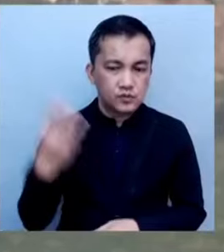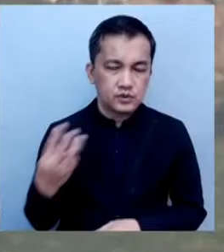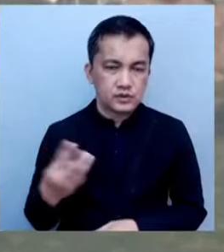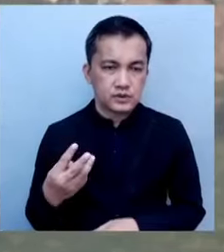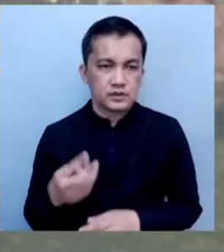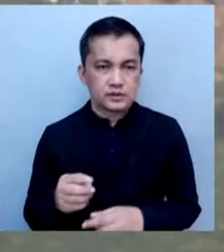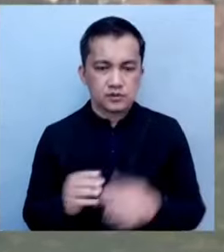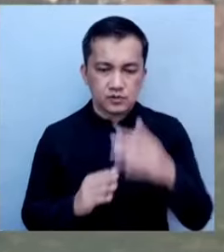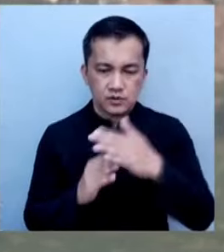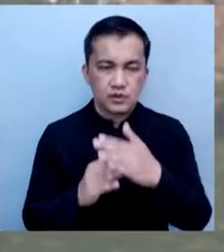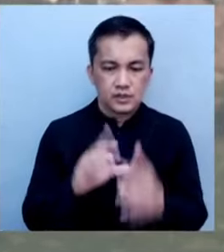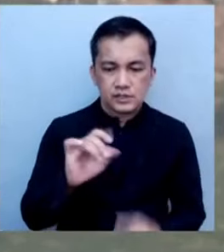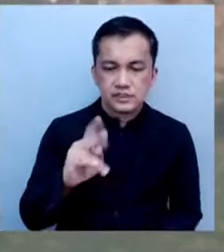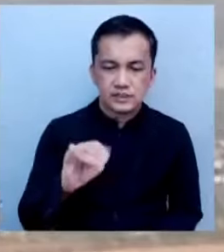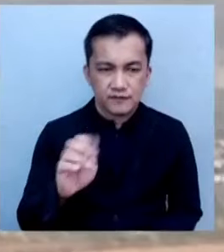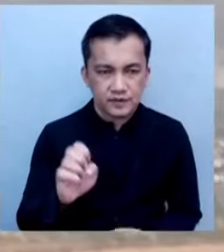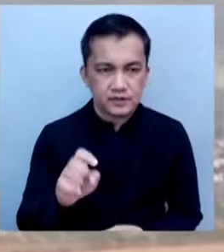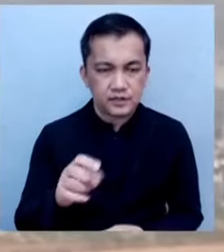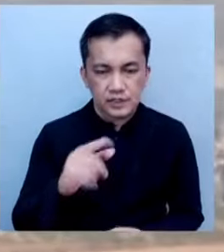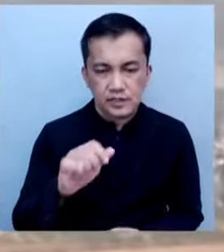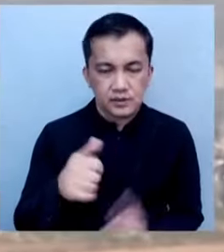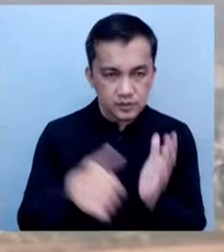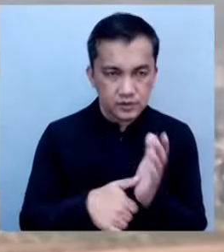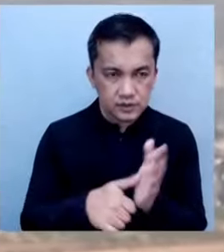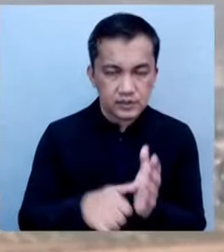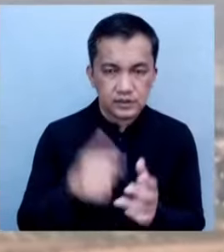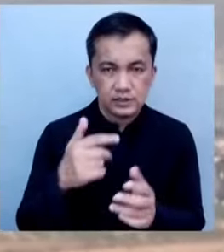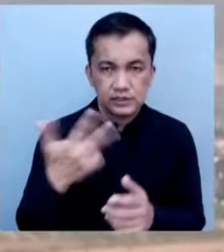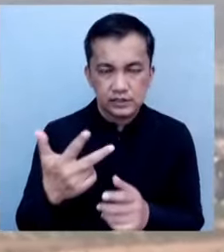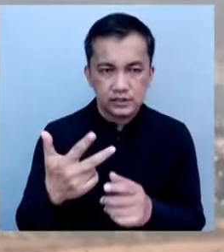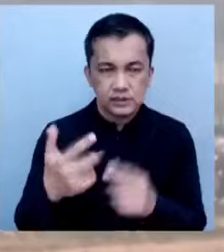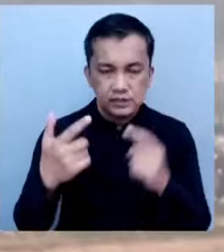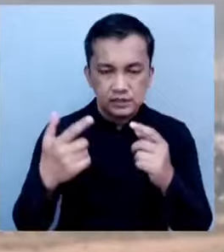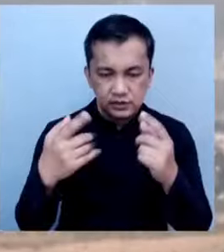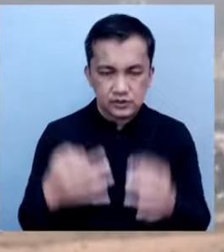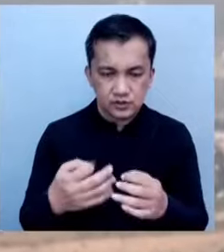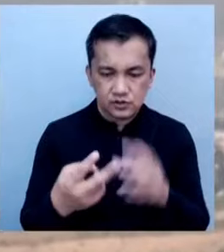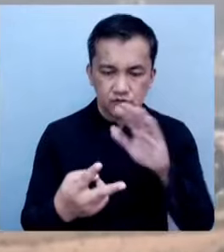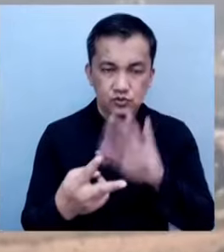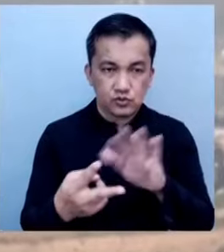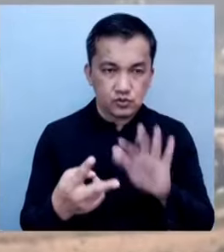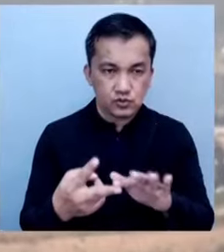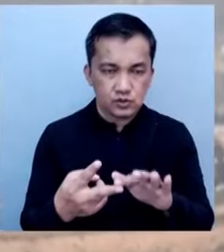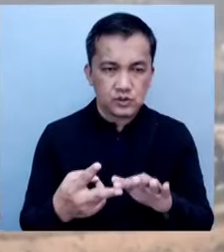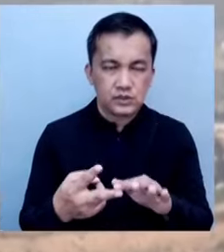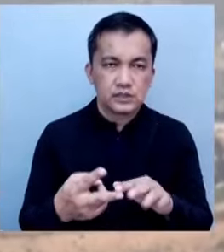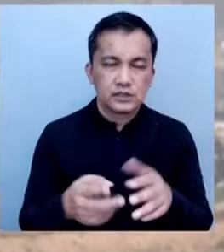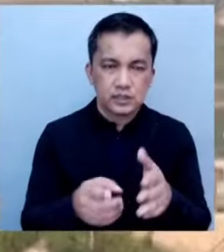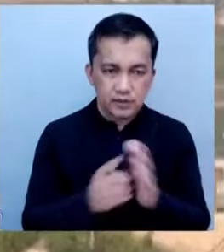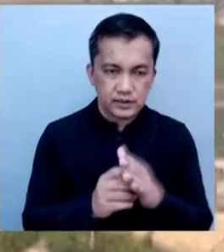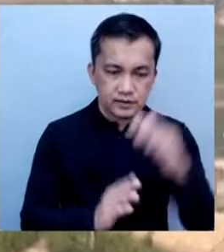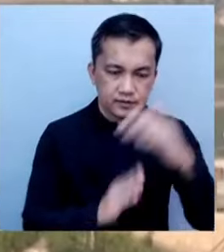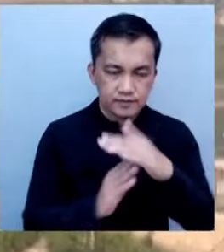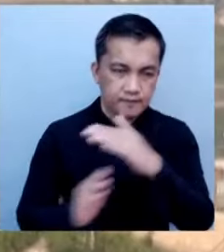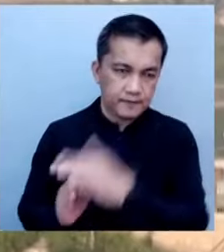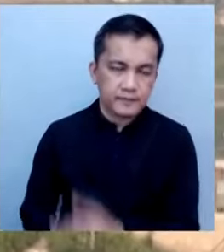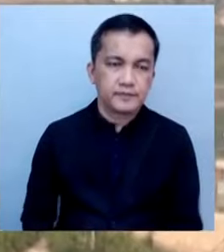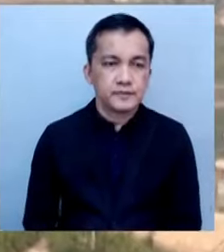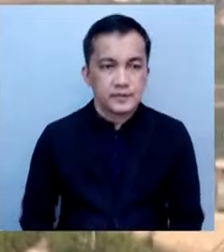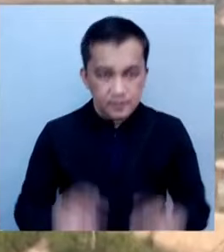ceasefire. It vetoed three council resolutions, two of which would have demanded an immediate ceasefire. President Joe Biden said on